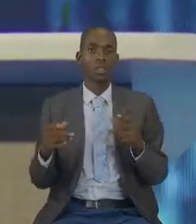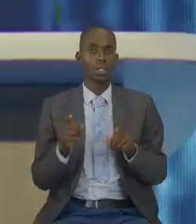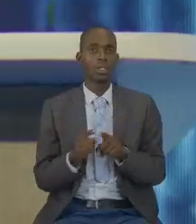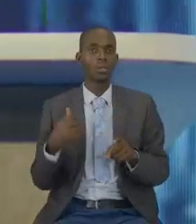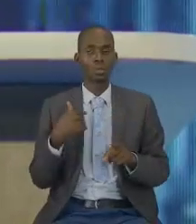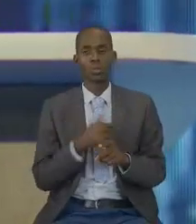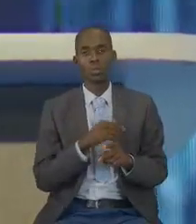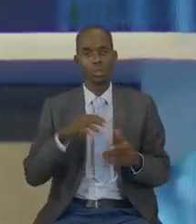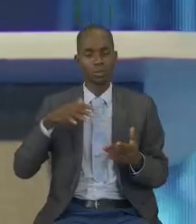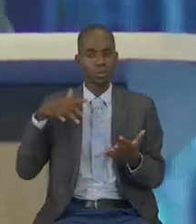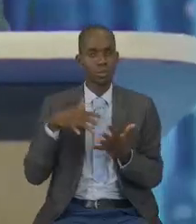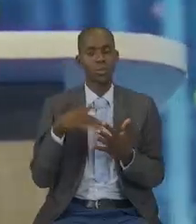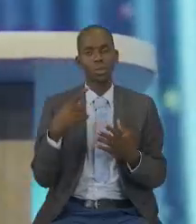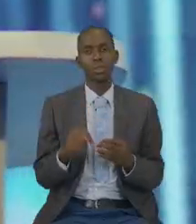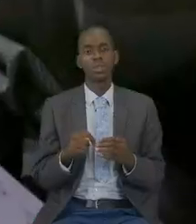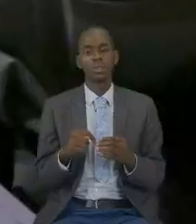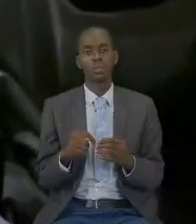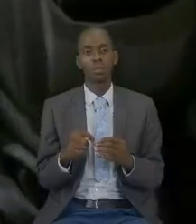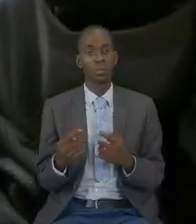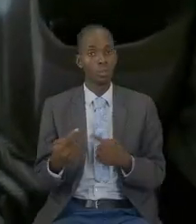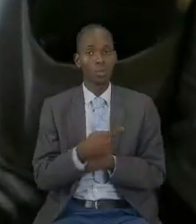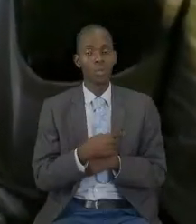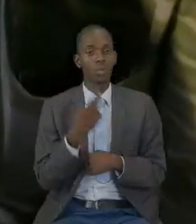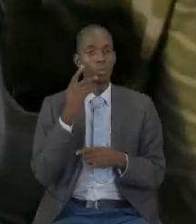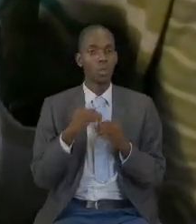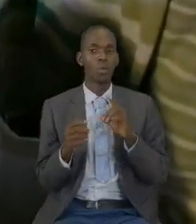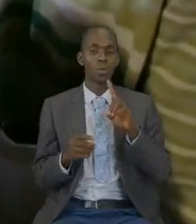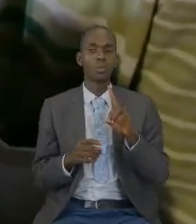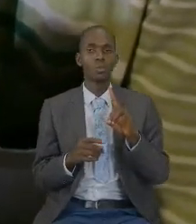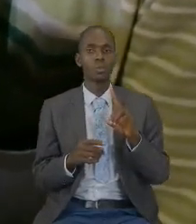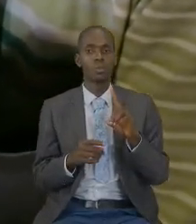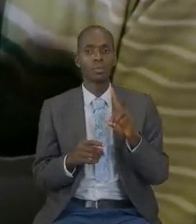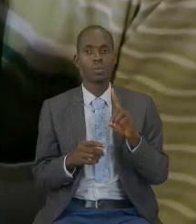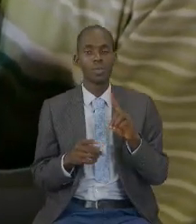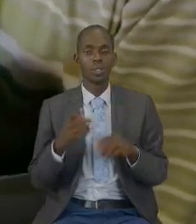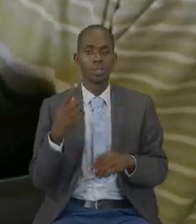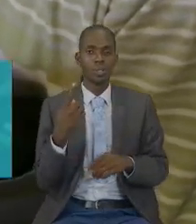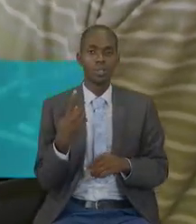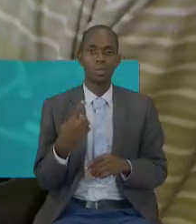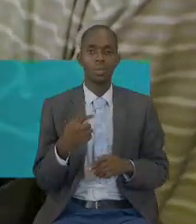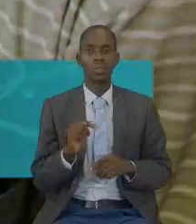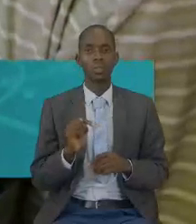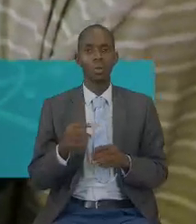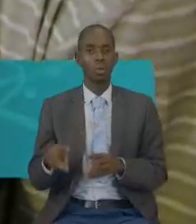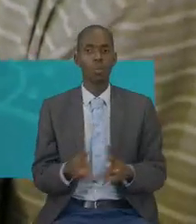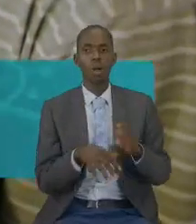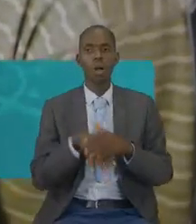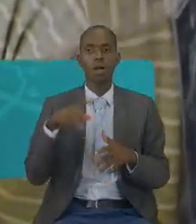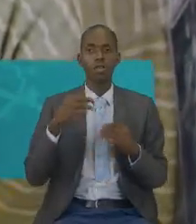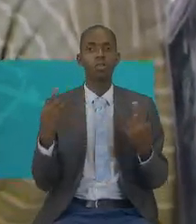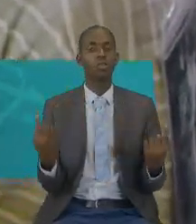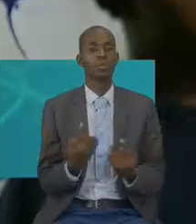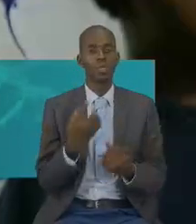at the message today. Number one, the way out of transgression and tribulation. The